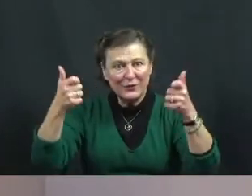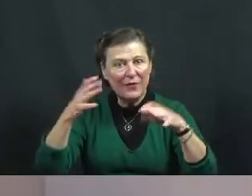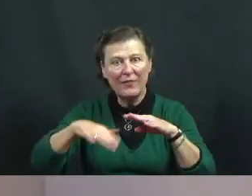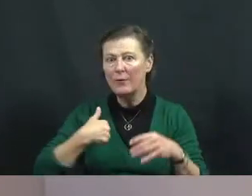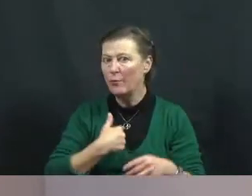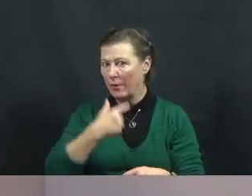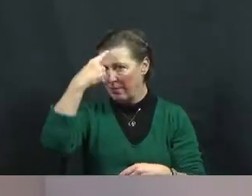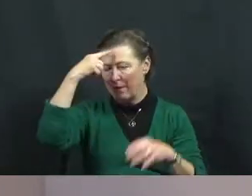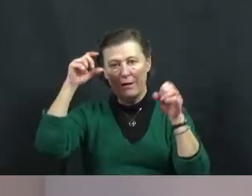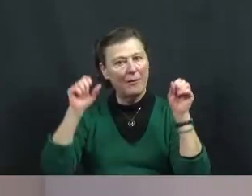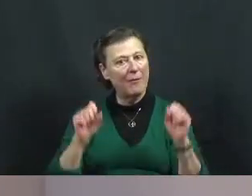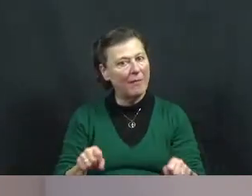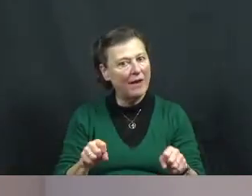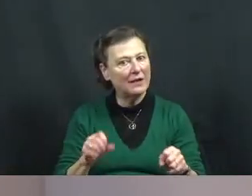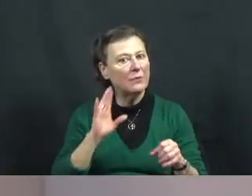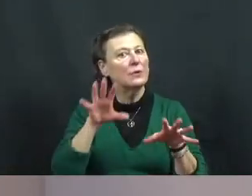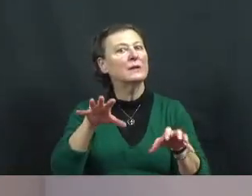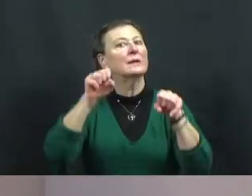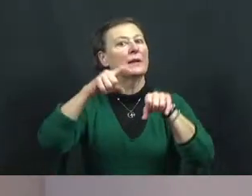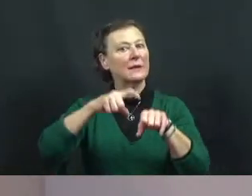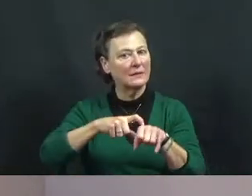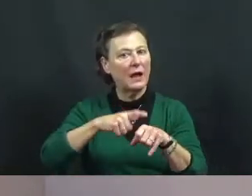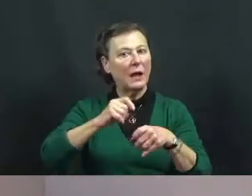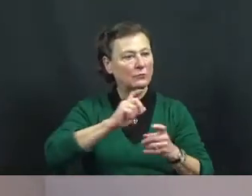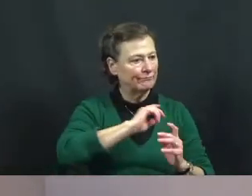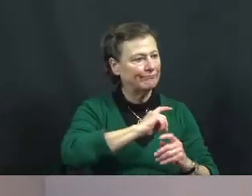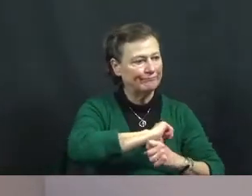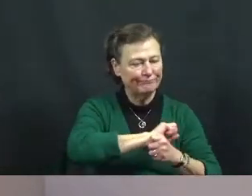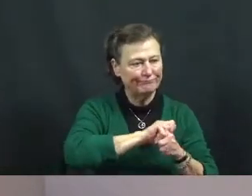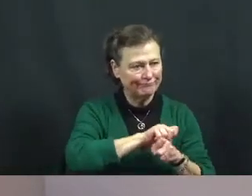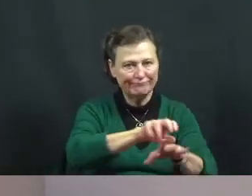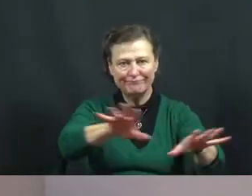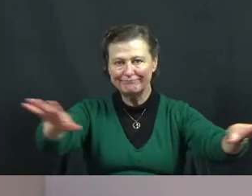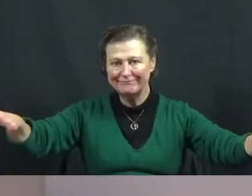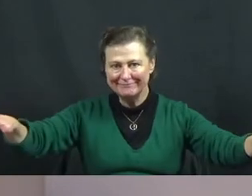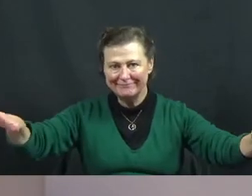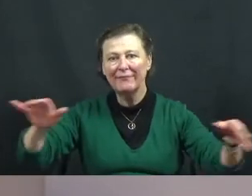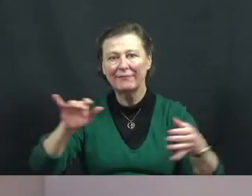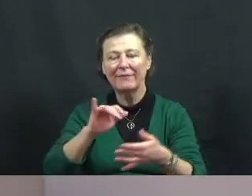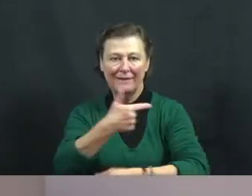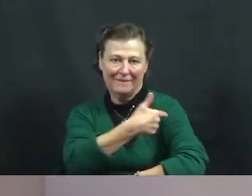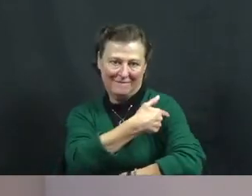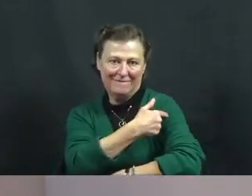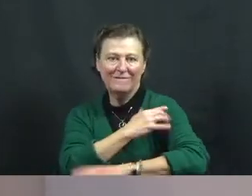few months ago. It's going to take time to distribute the vaccine, but it will get distributed.